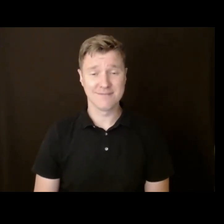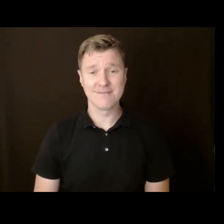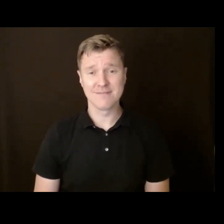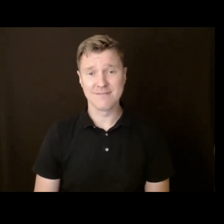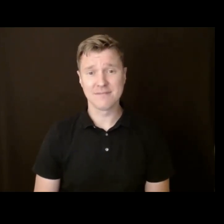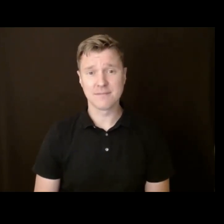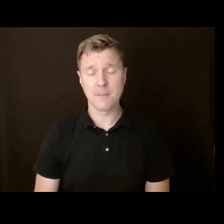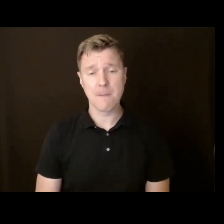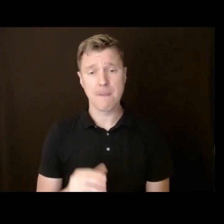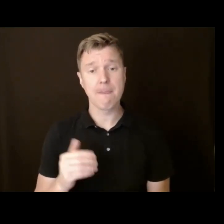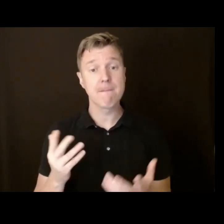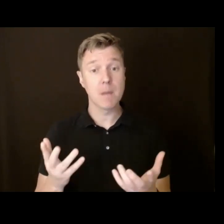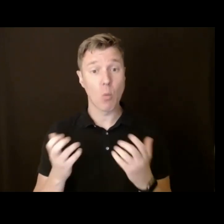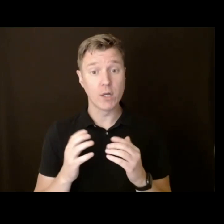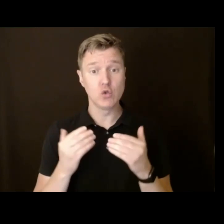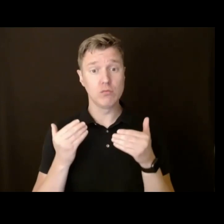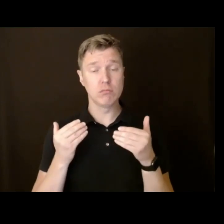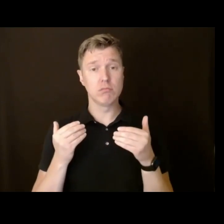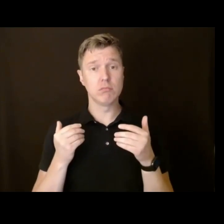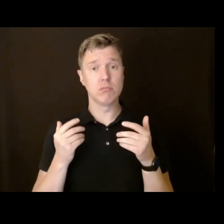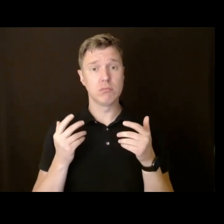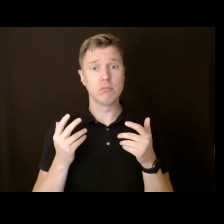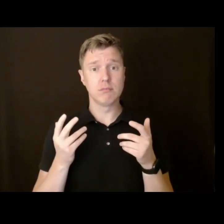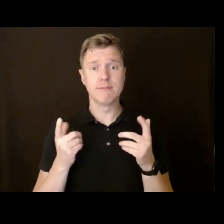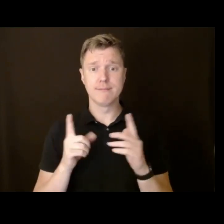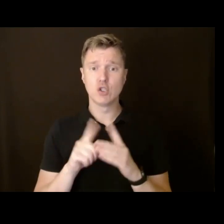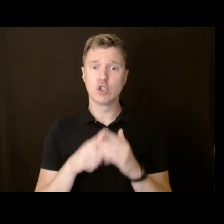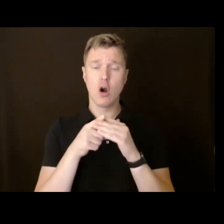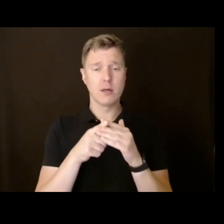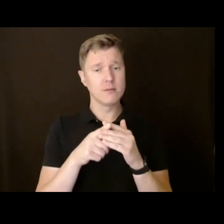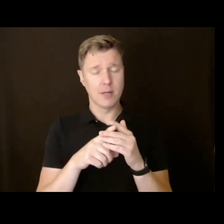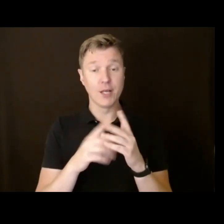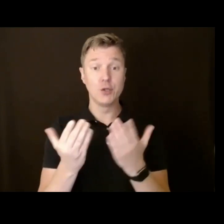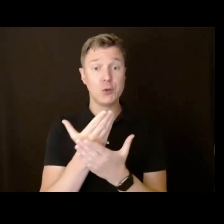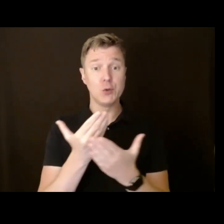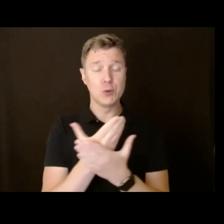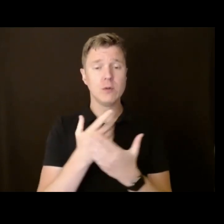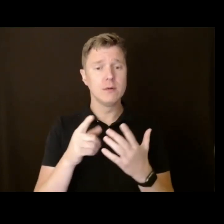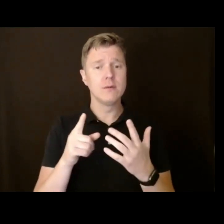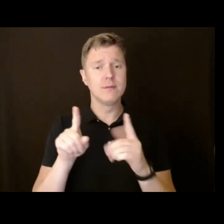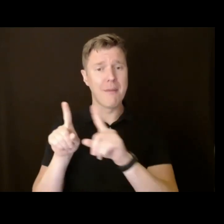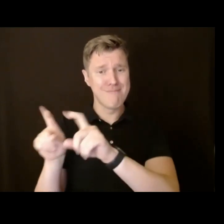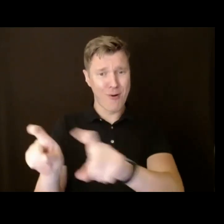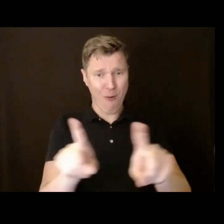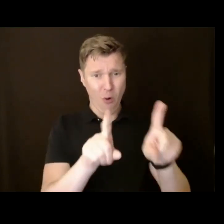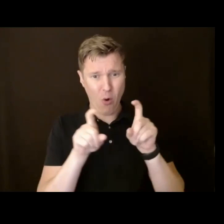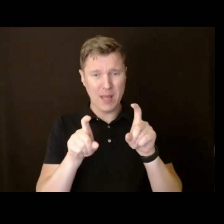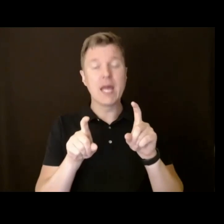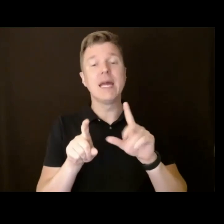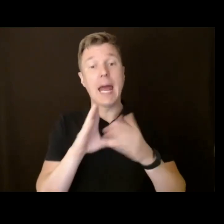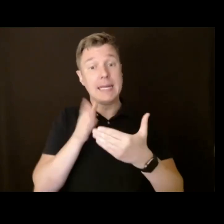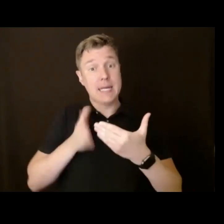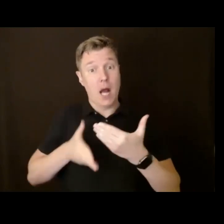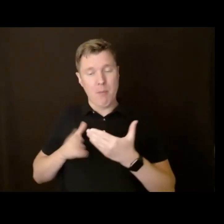wanted to move us into another poll. So I'm going to end this one, but we ended up at about 57 people